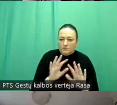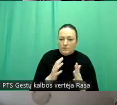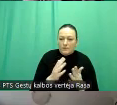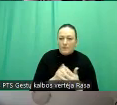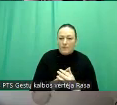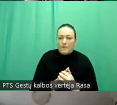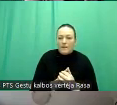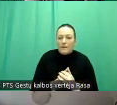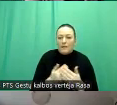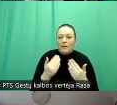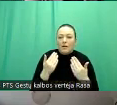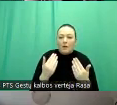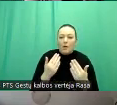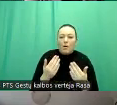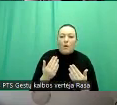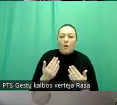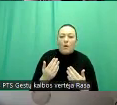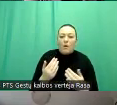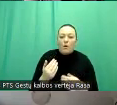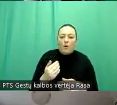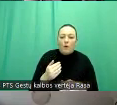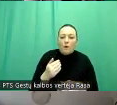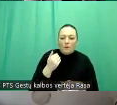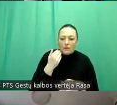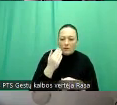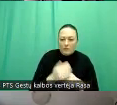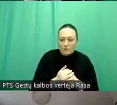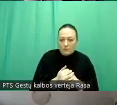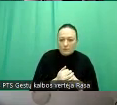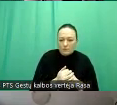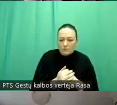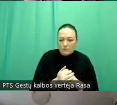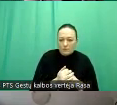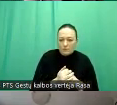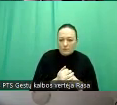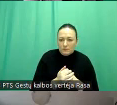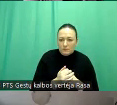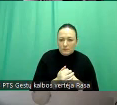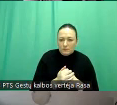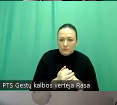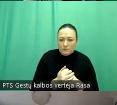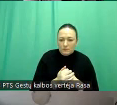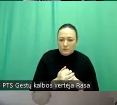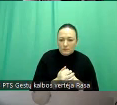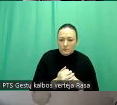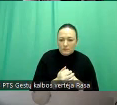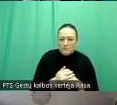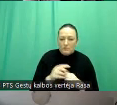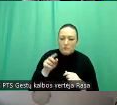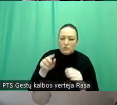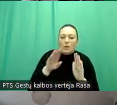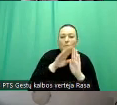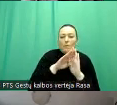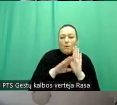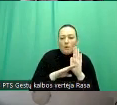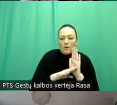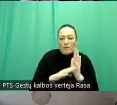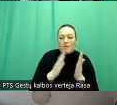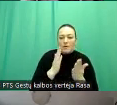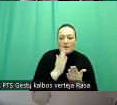dispozicijoje. Na, o gyventi. And life skills. Ši programa, jinai